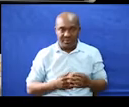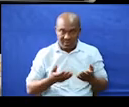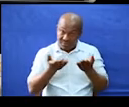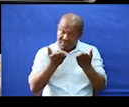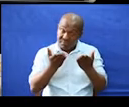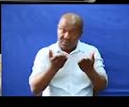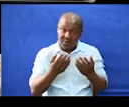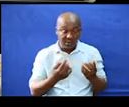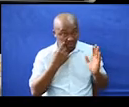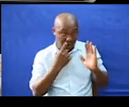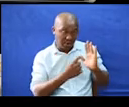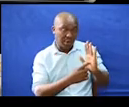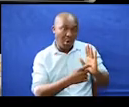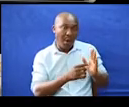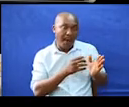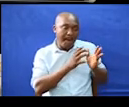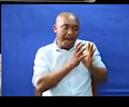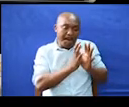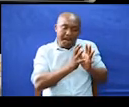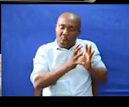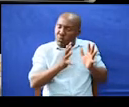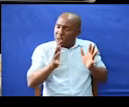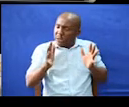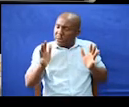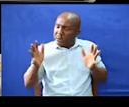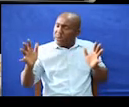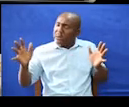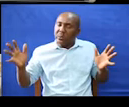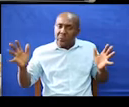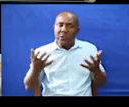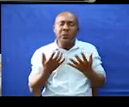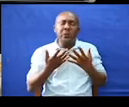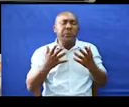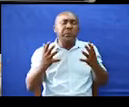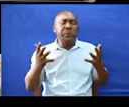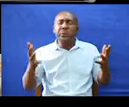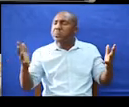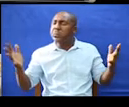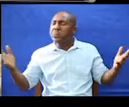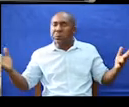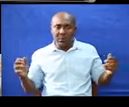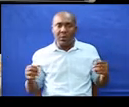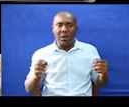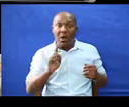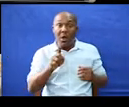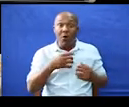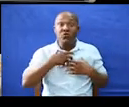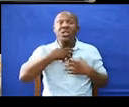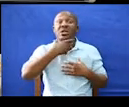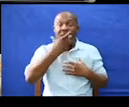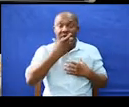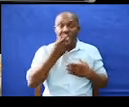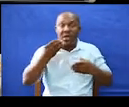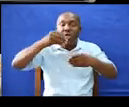Population of giraffes. The population of giraffes include